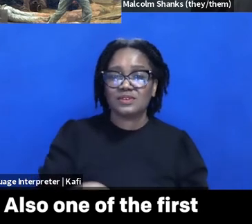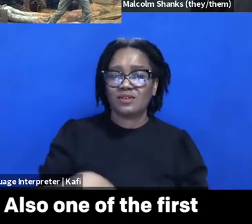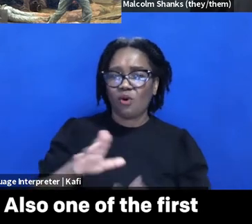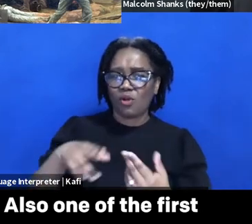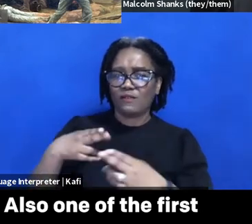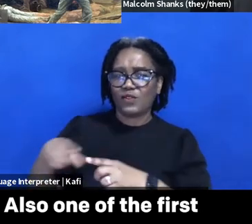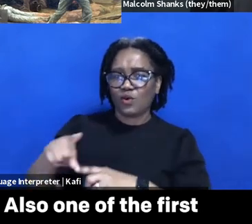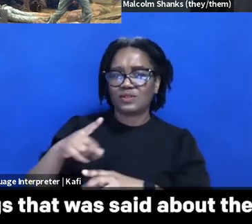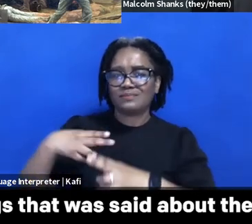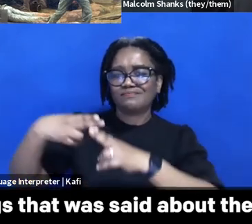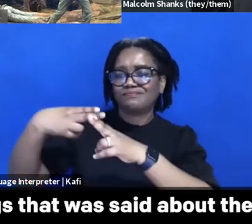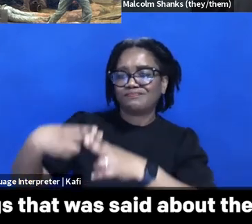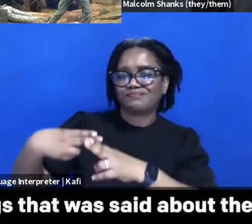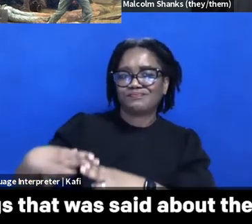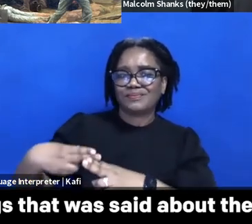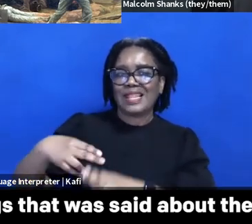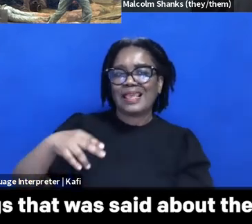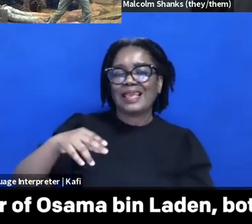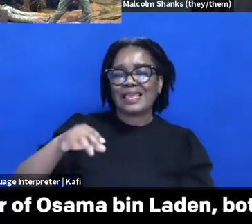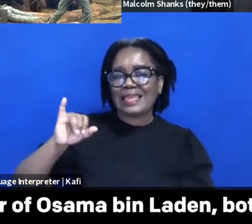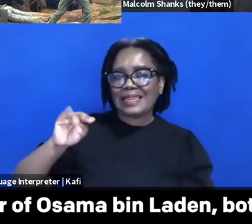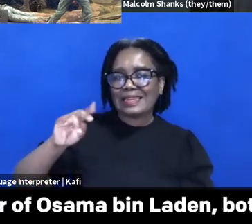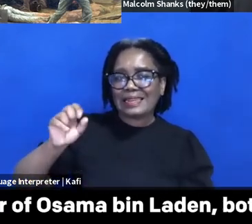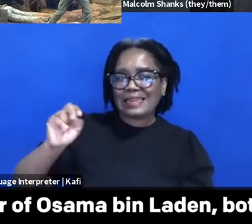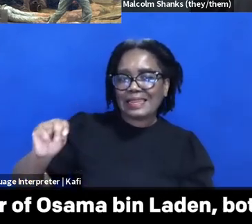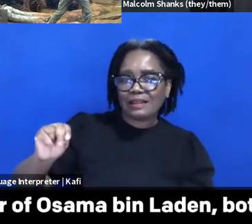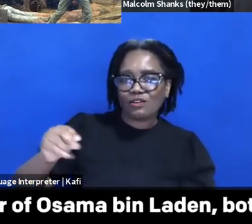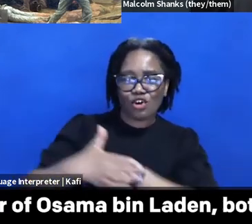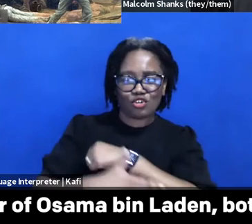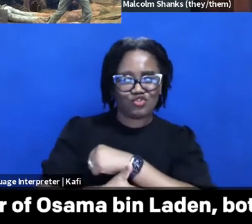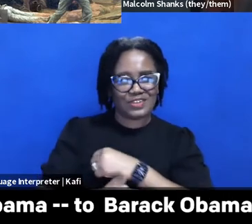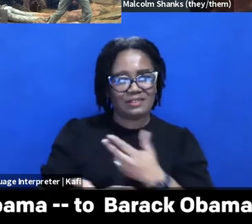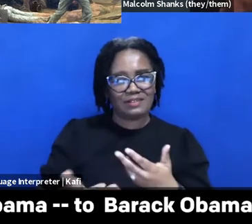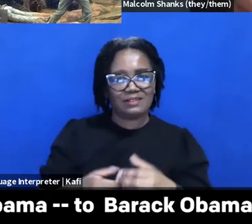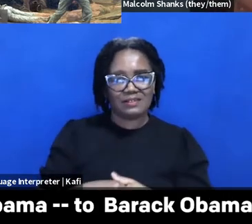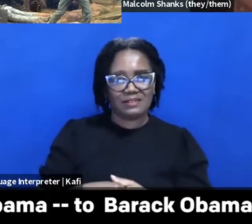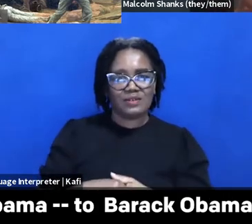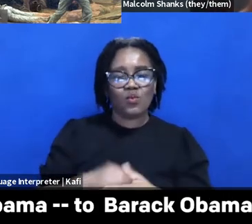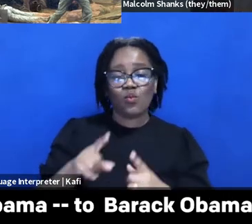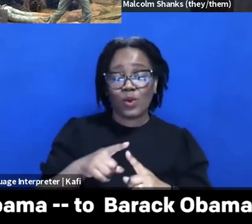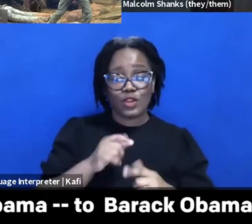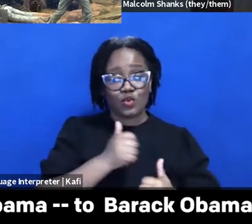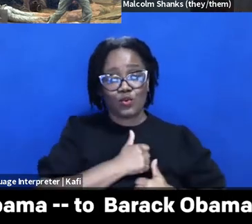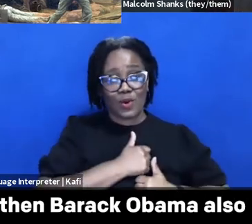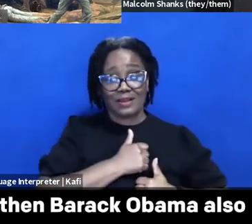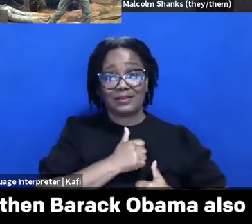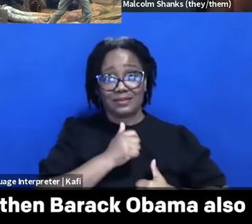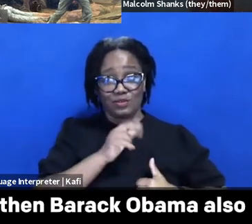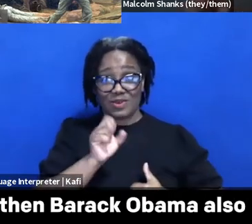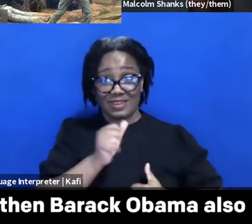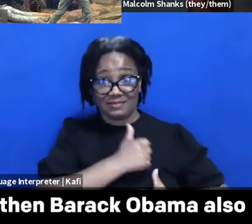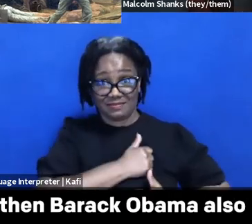one of the first things that was said about the murder of Osama bin Laden, both to Barack Obama, and